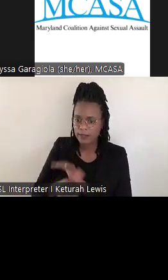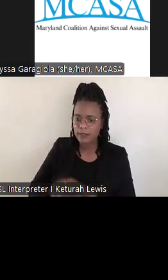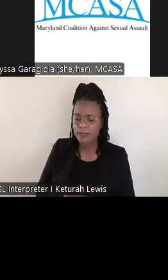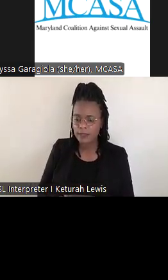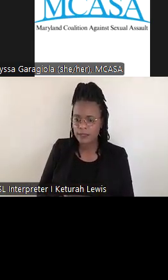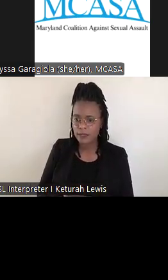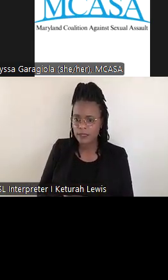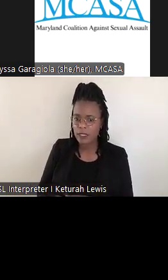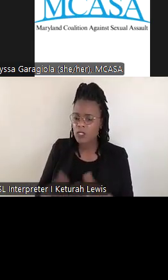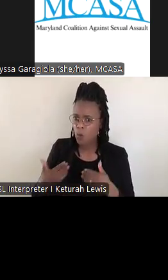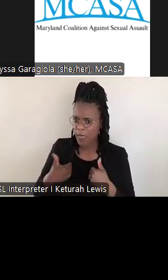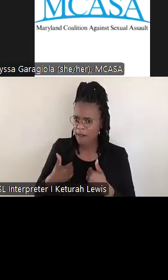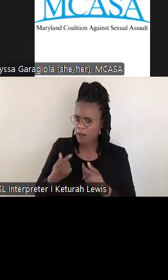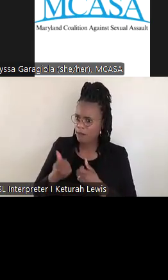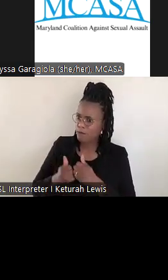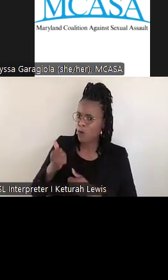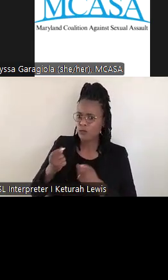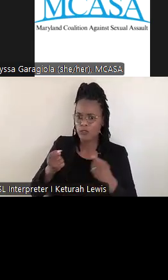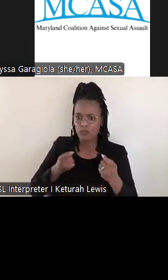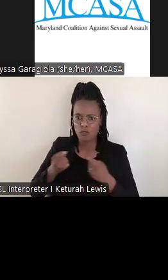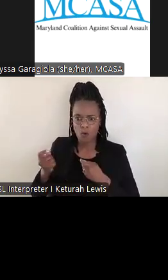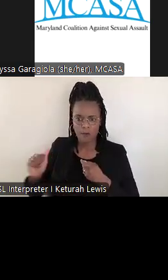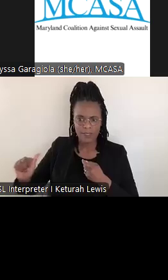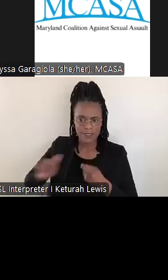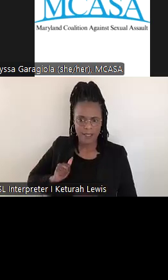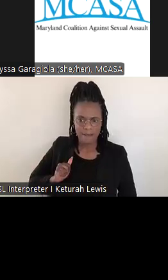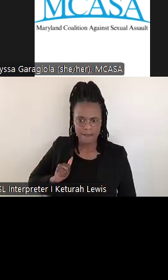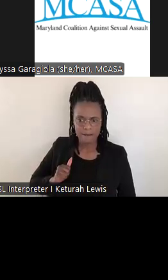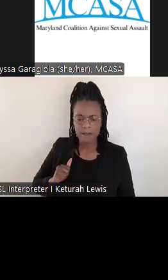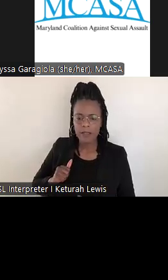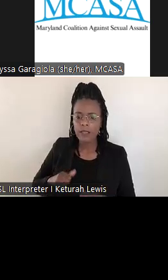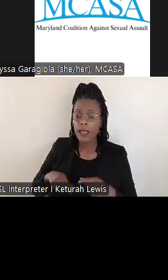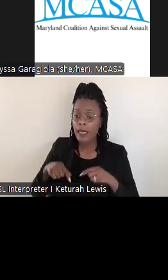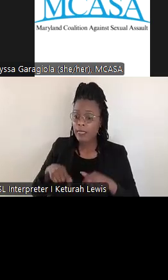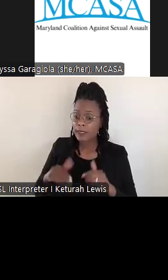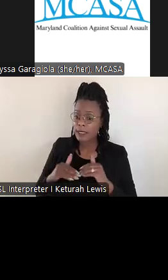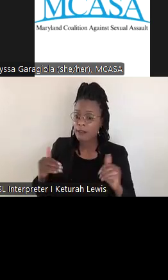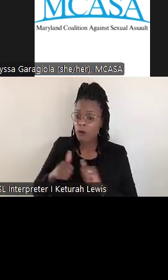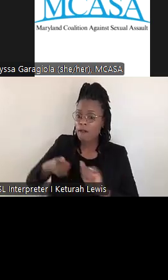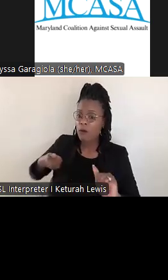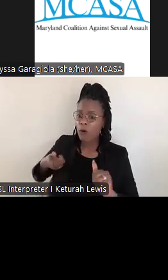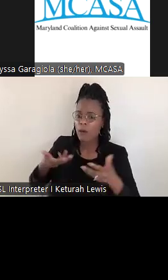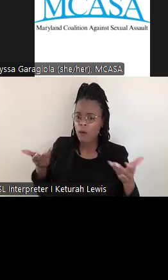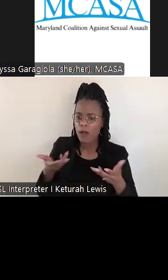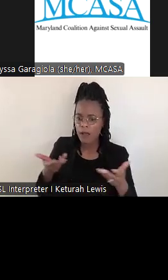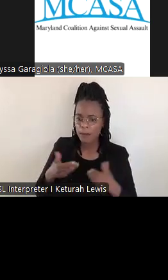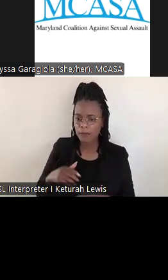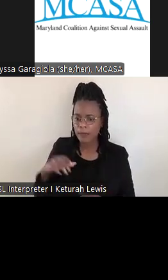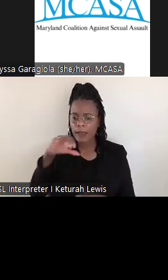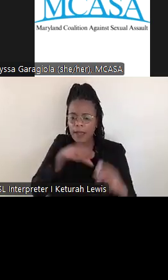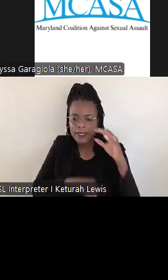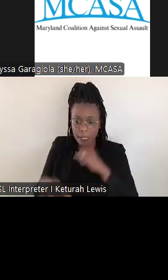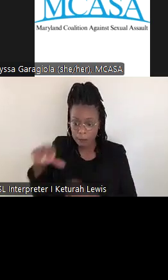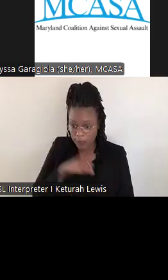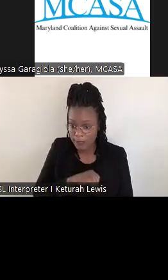said, where we have the most control. So you want to avoid things at this interpersonal level, like assumptions, which Alyssa